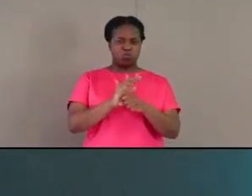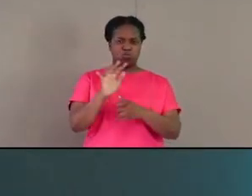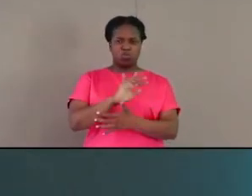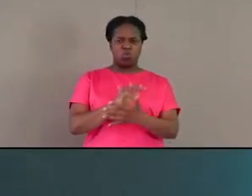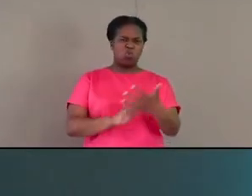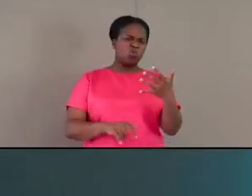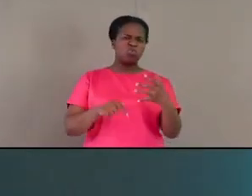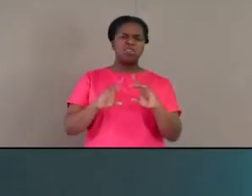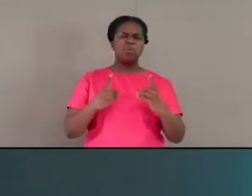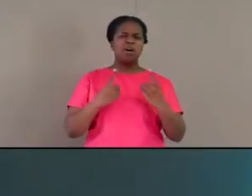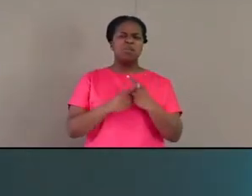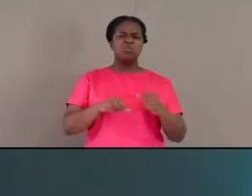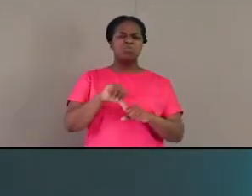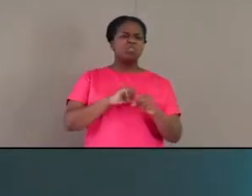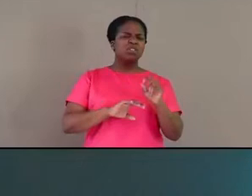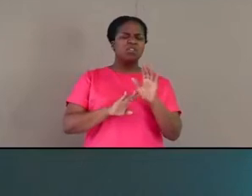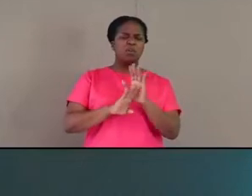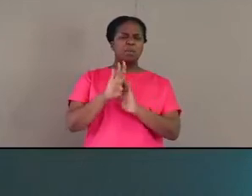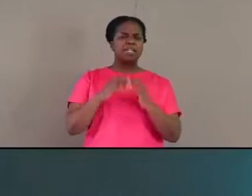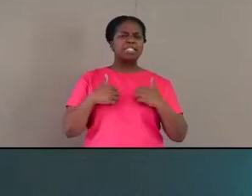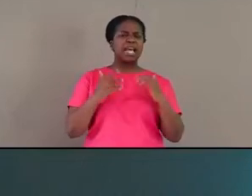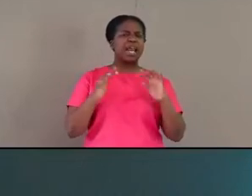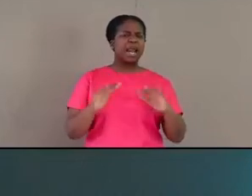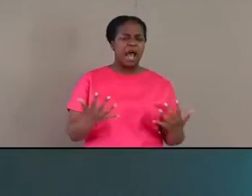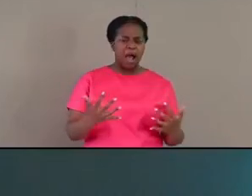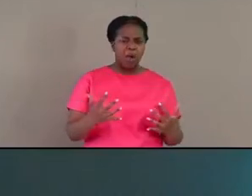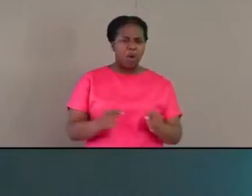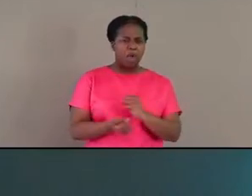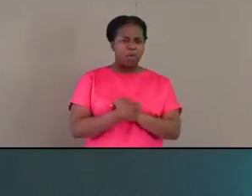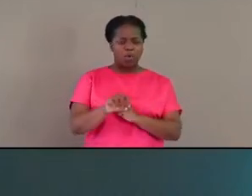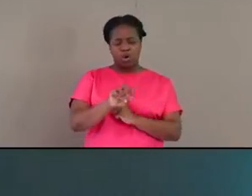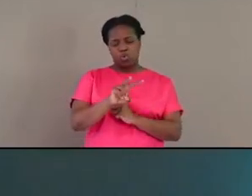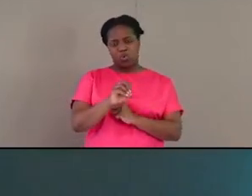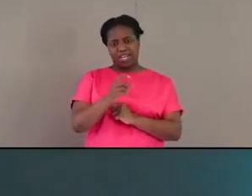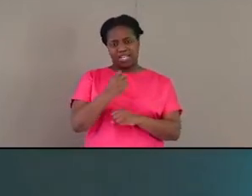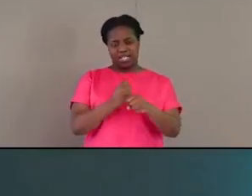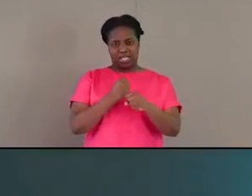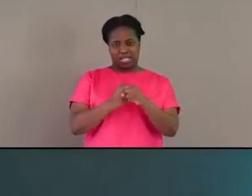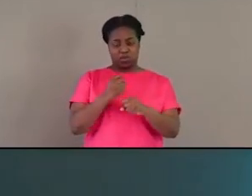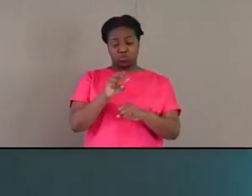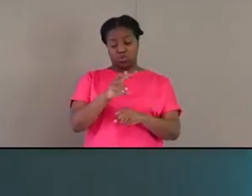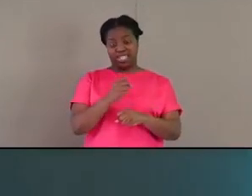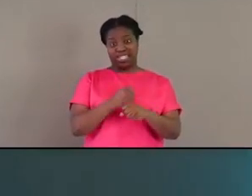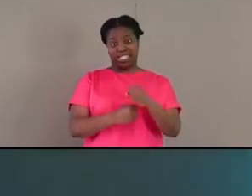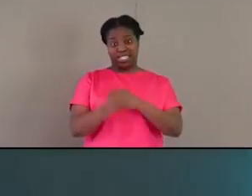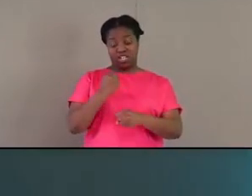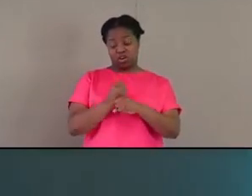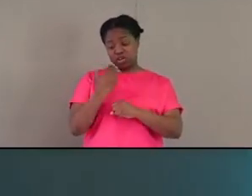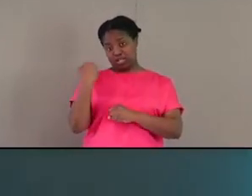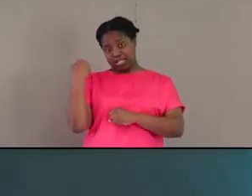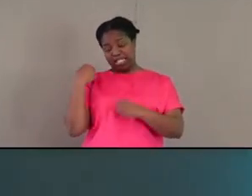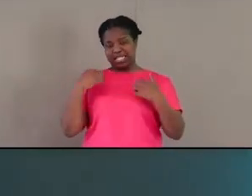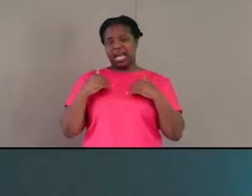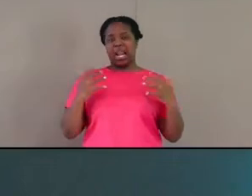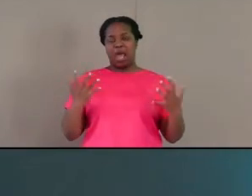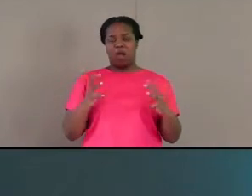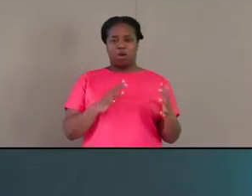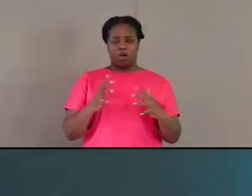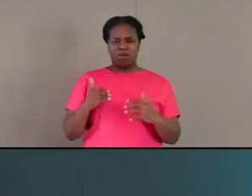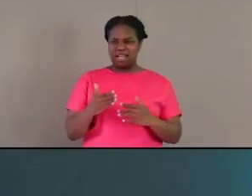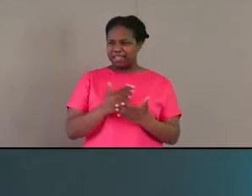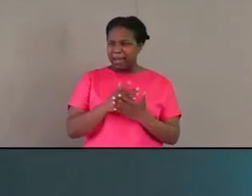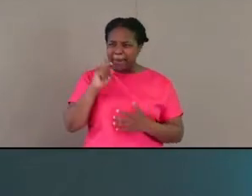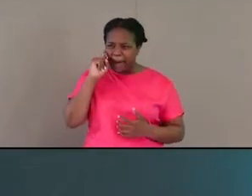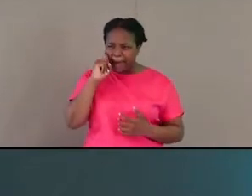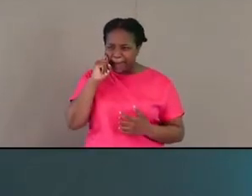people in this room who've been there along that journey. I can see many of them. Because it is a long journey, there's some old people in